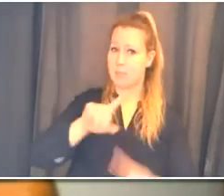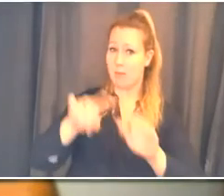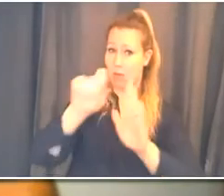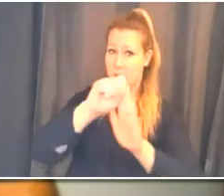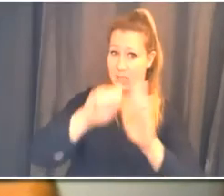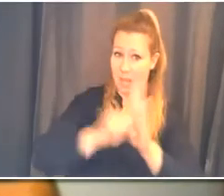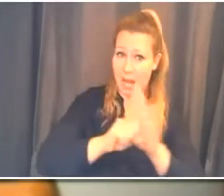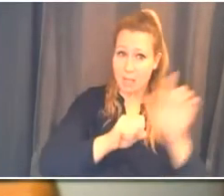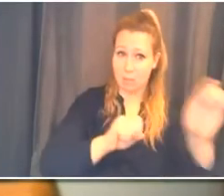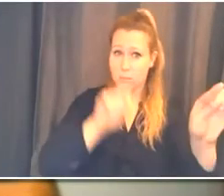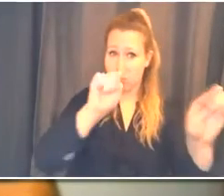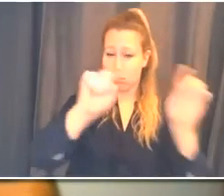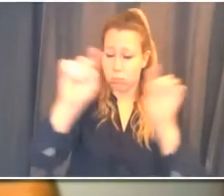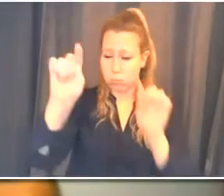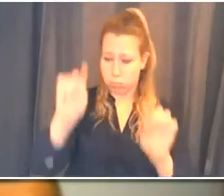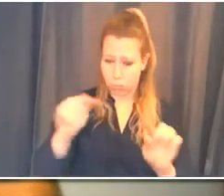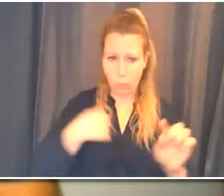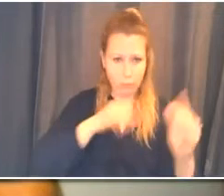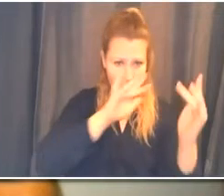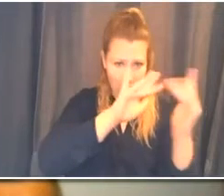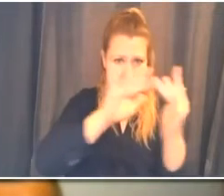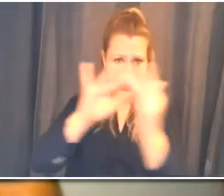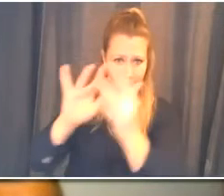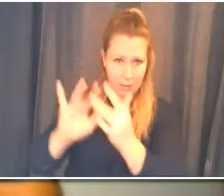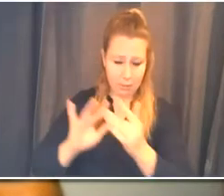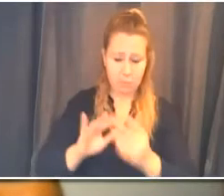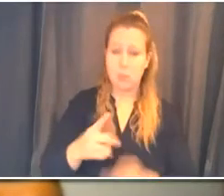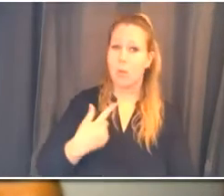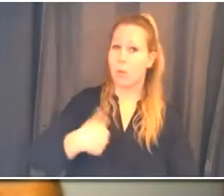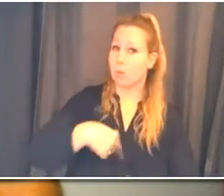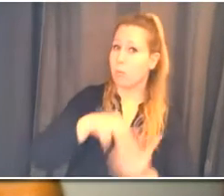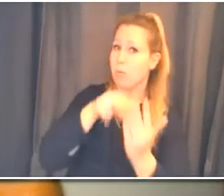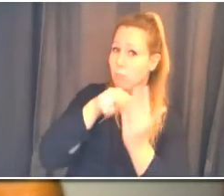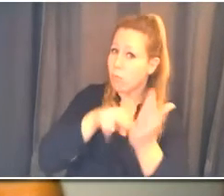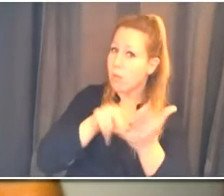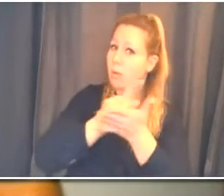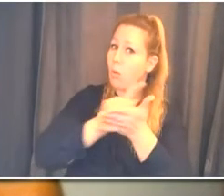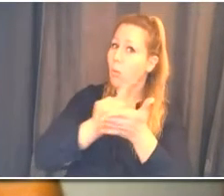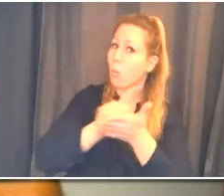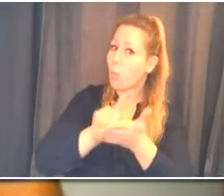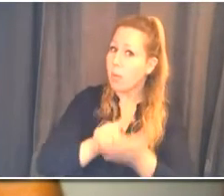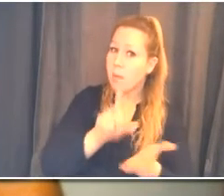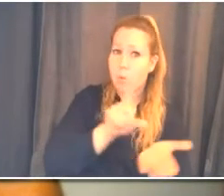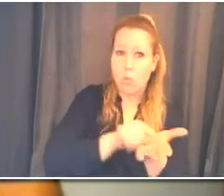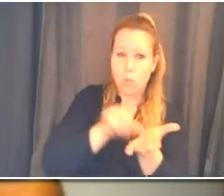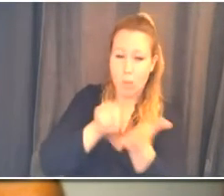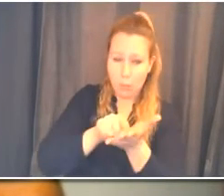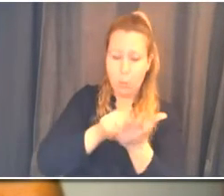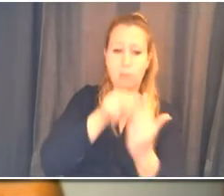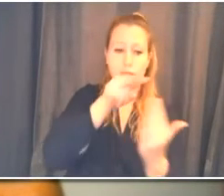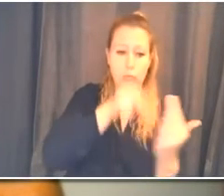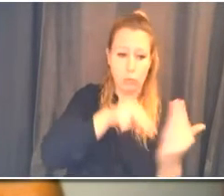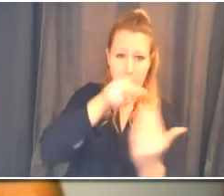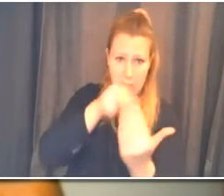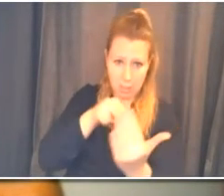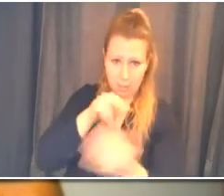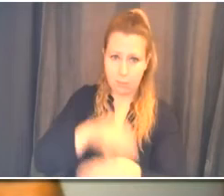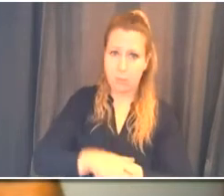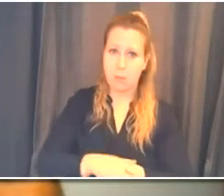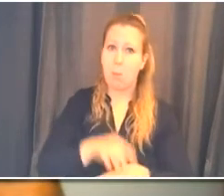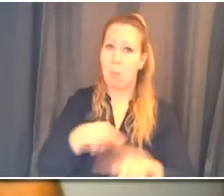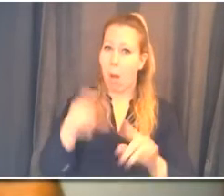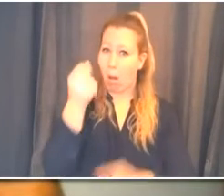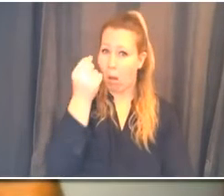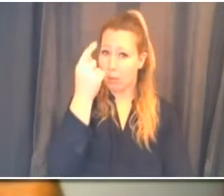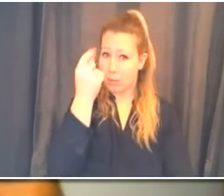send our offices to seminars across the country we've been doing that for the last couple of years to to to talk with other law